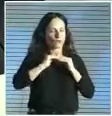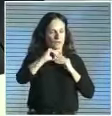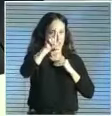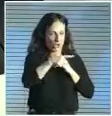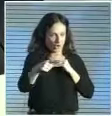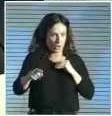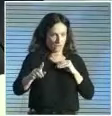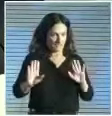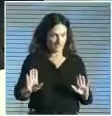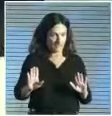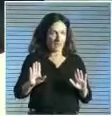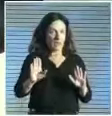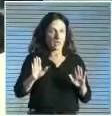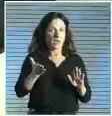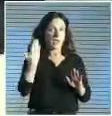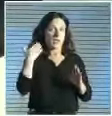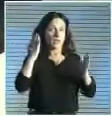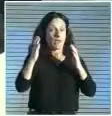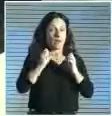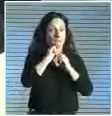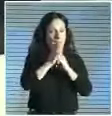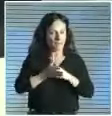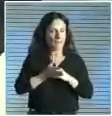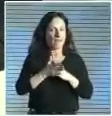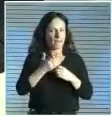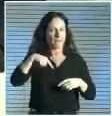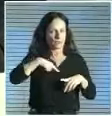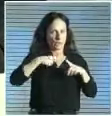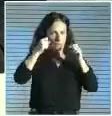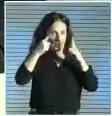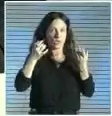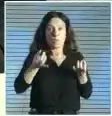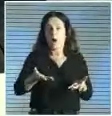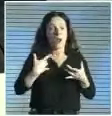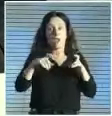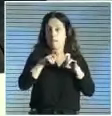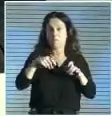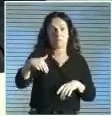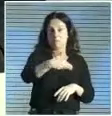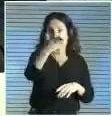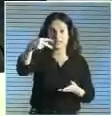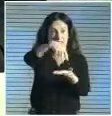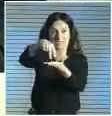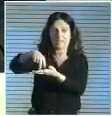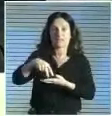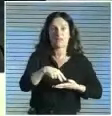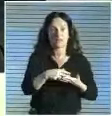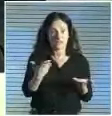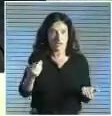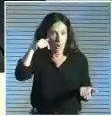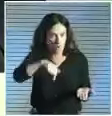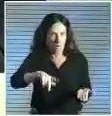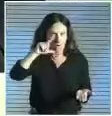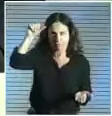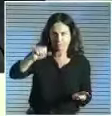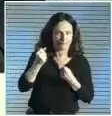that we were doing, as all the companies here, and we have many examples that we saw today, we are